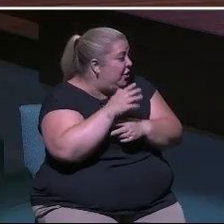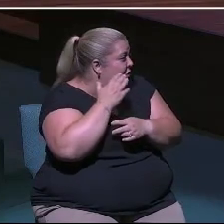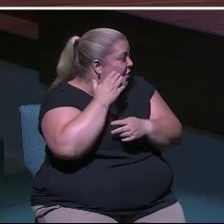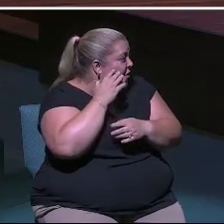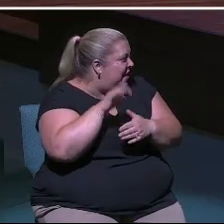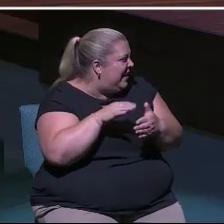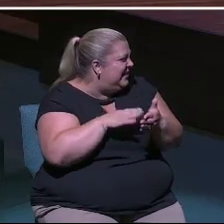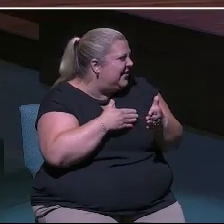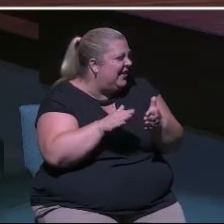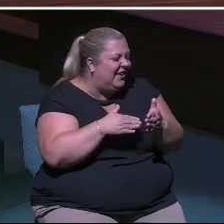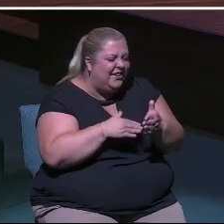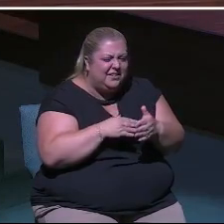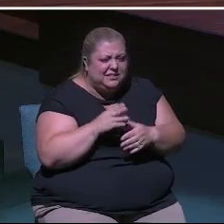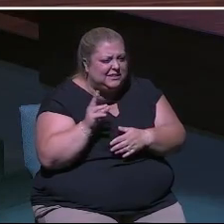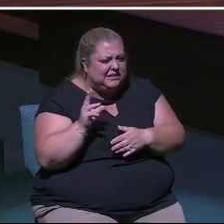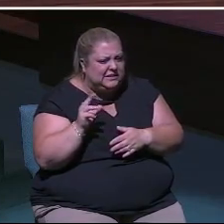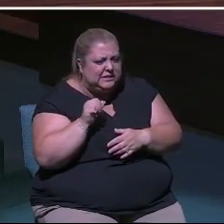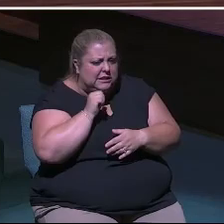Mark,